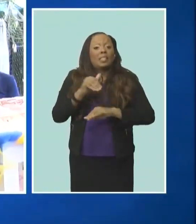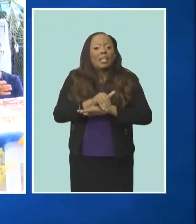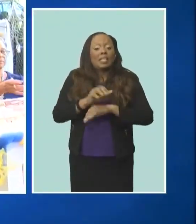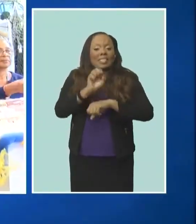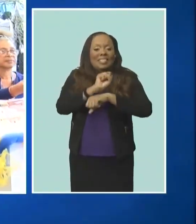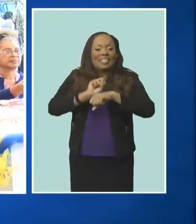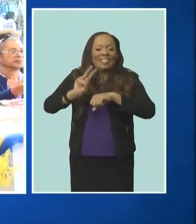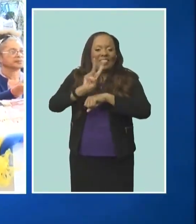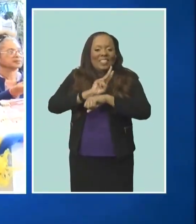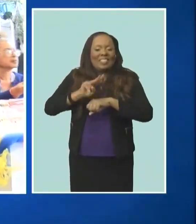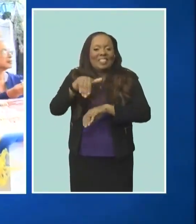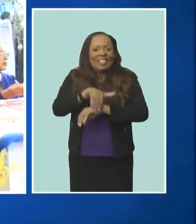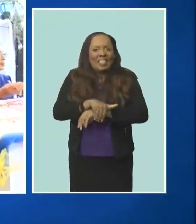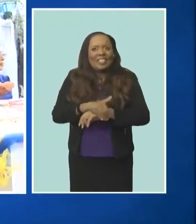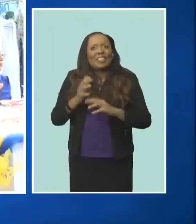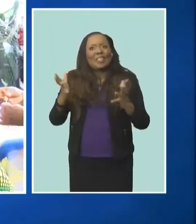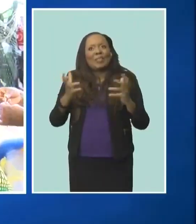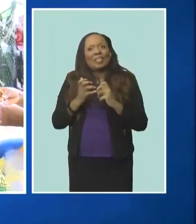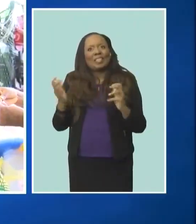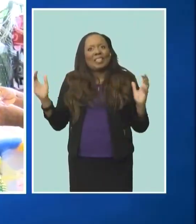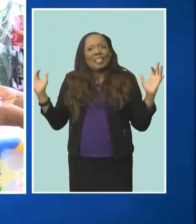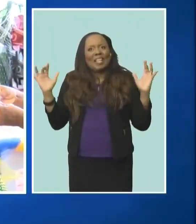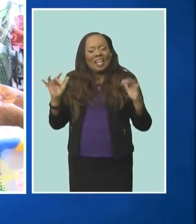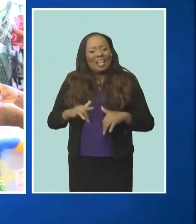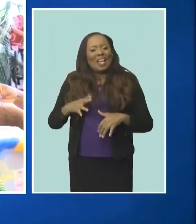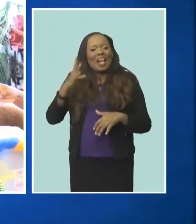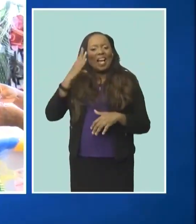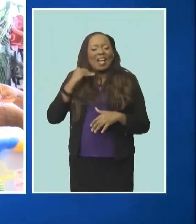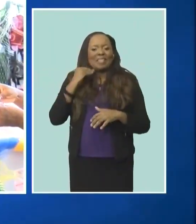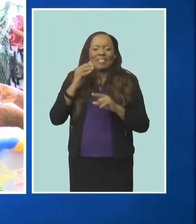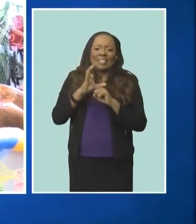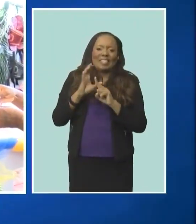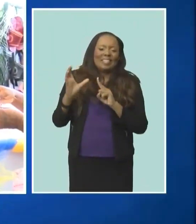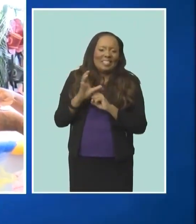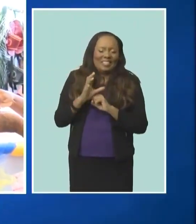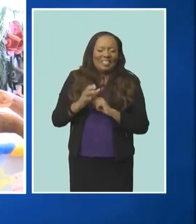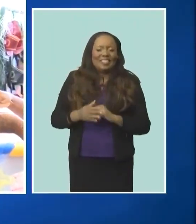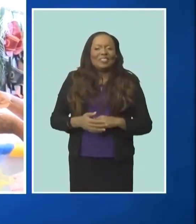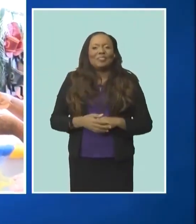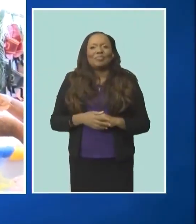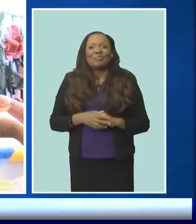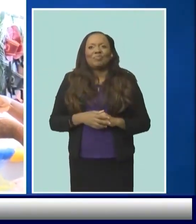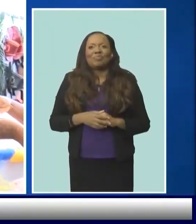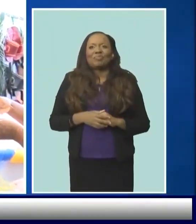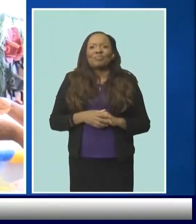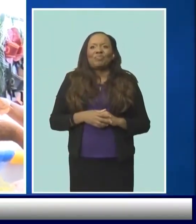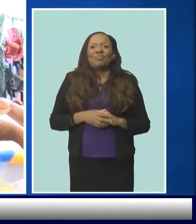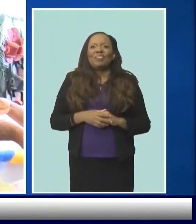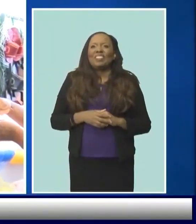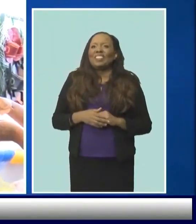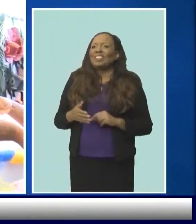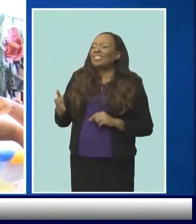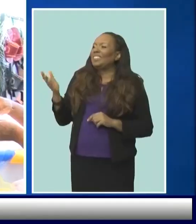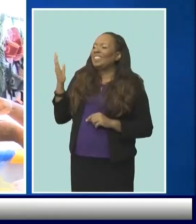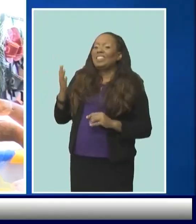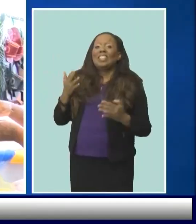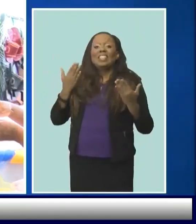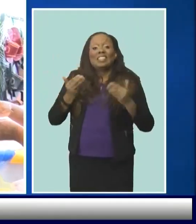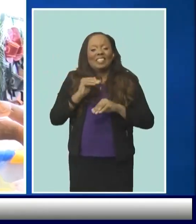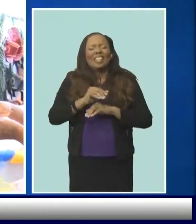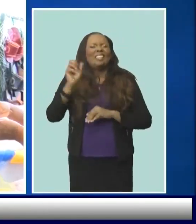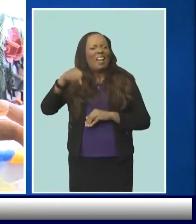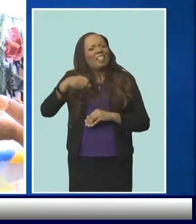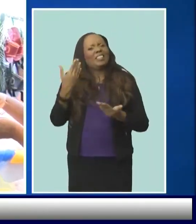Brown wants all to come down and take in the culture and offerings from that island. And tonight, yes, tonight, August